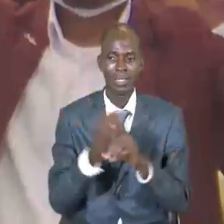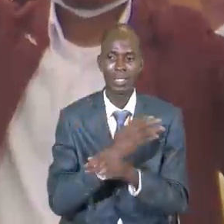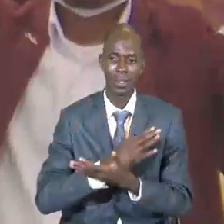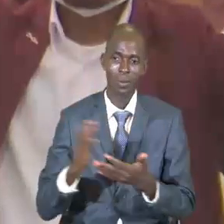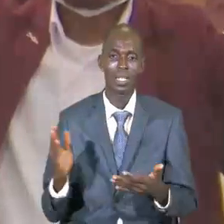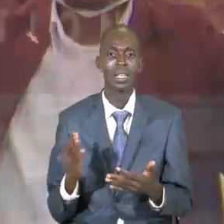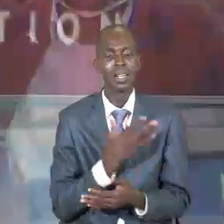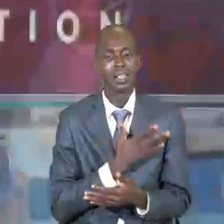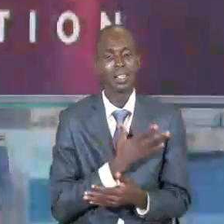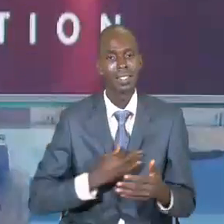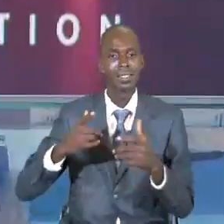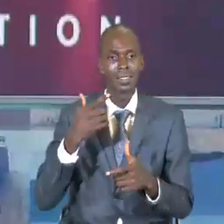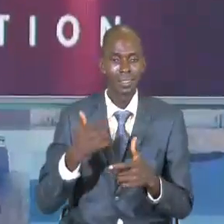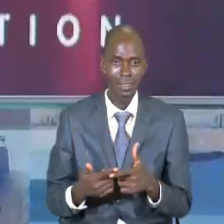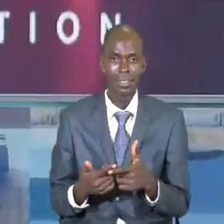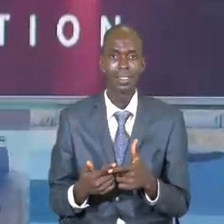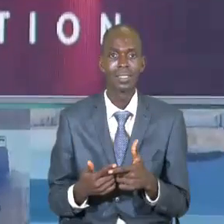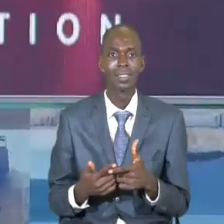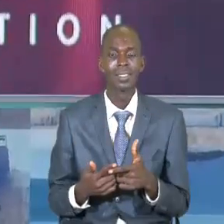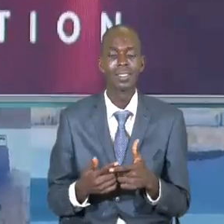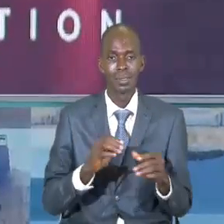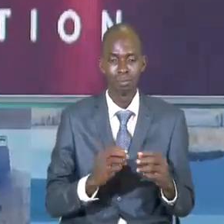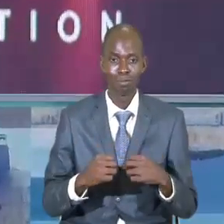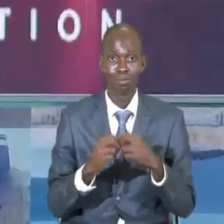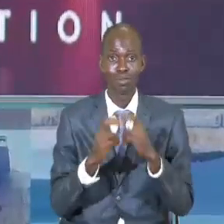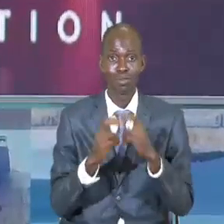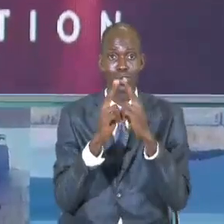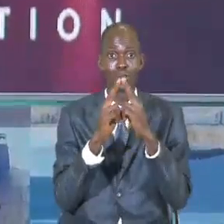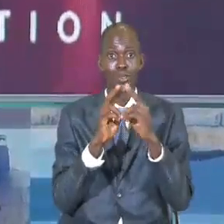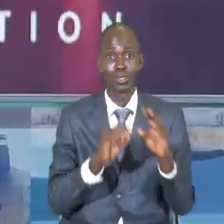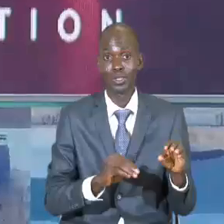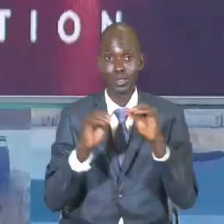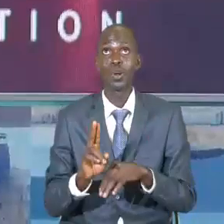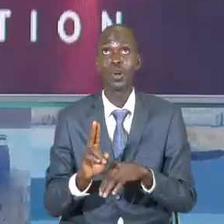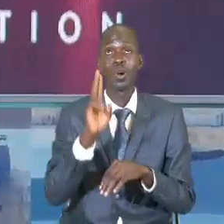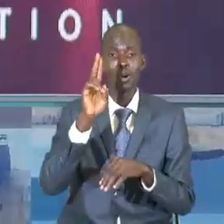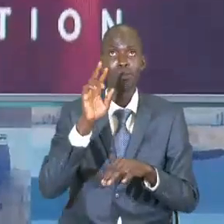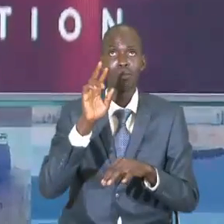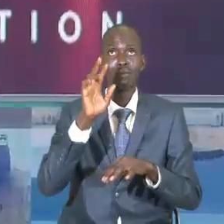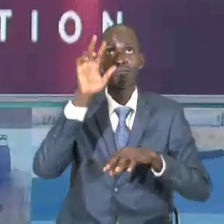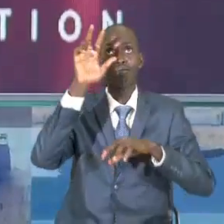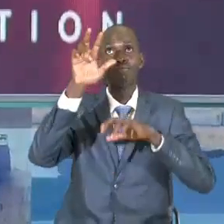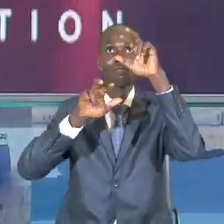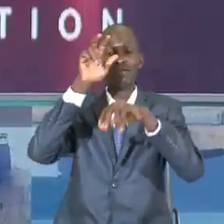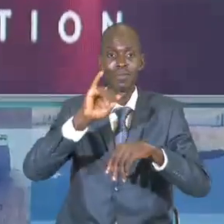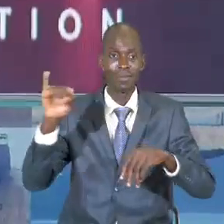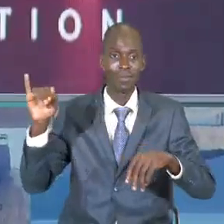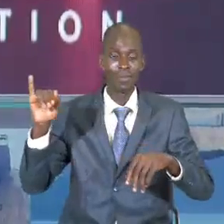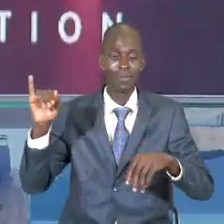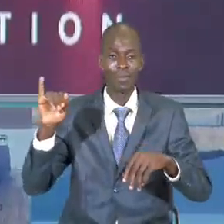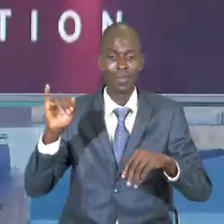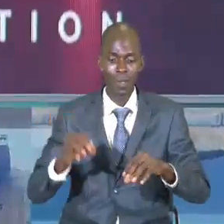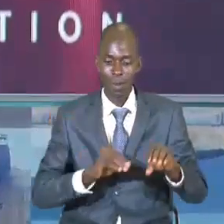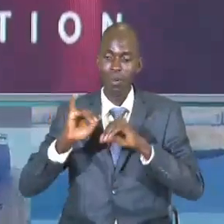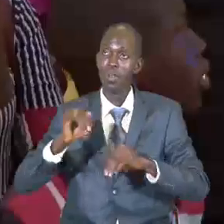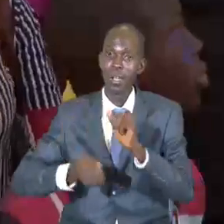then set you up, climbing, rising, moving higher,